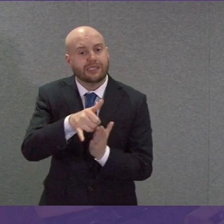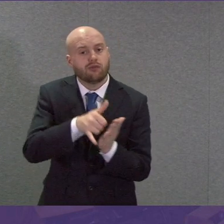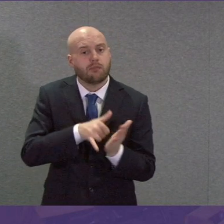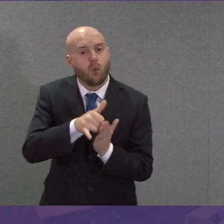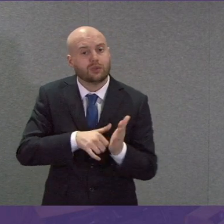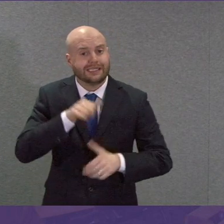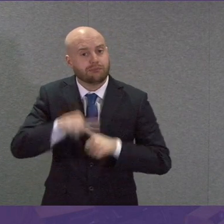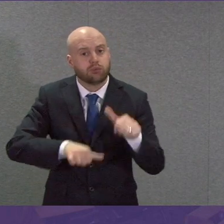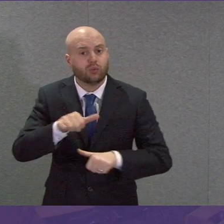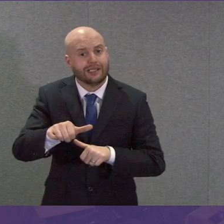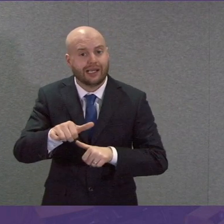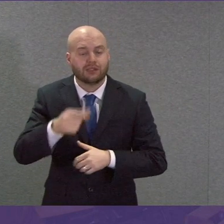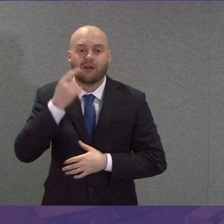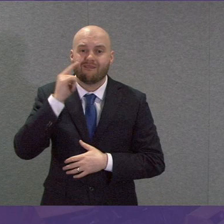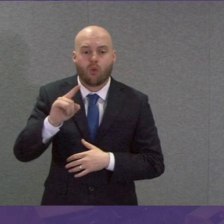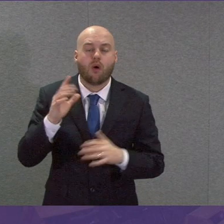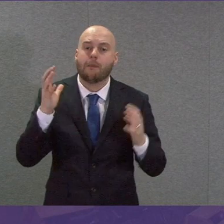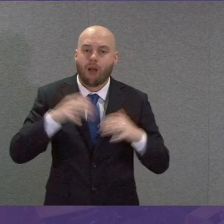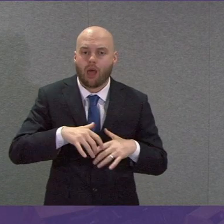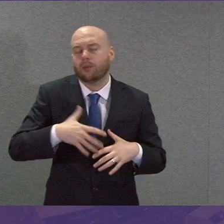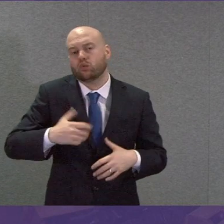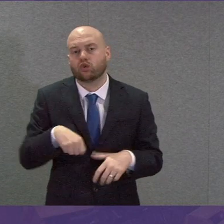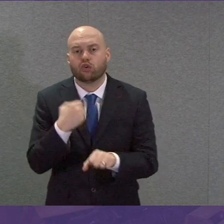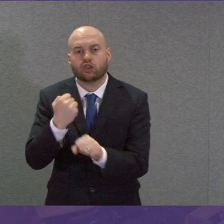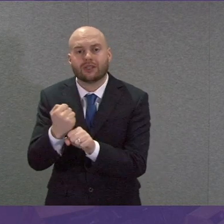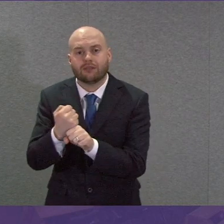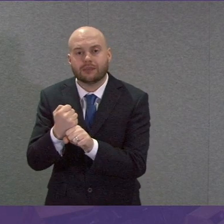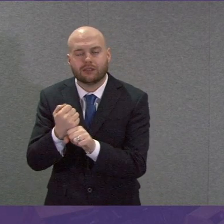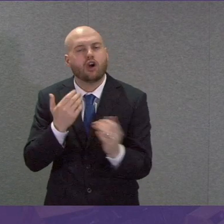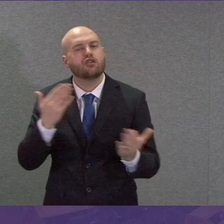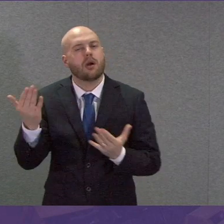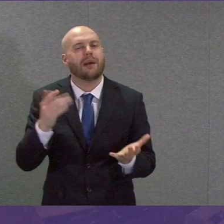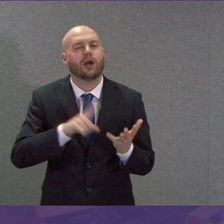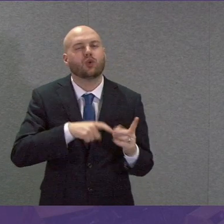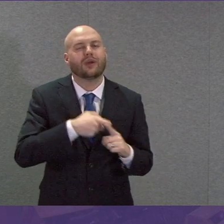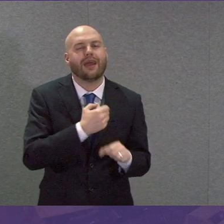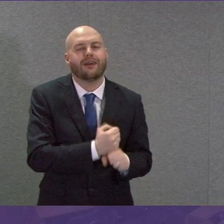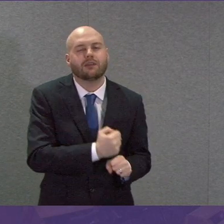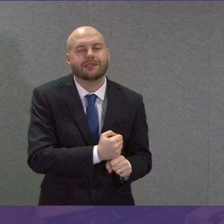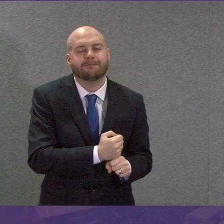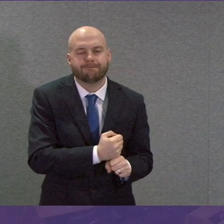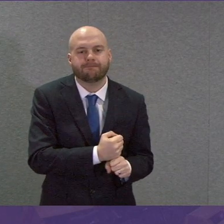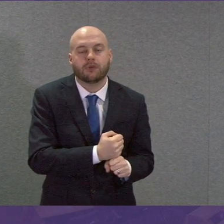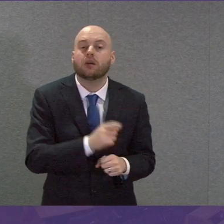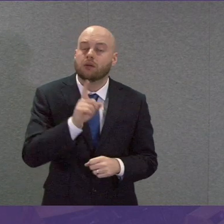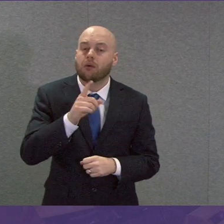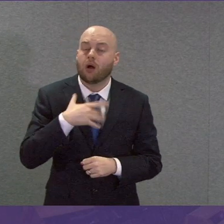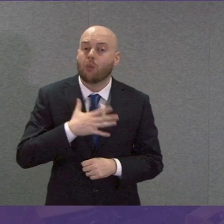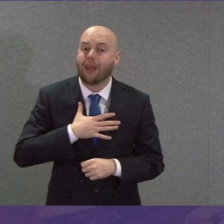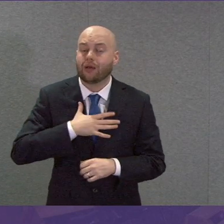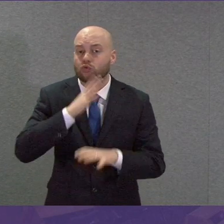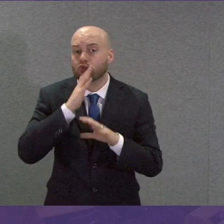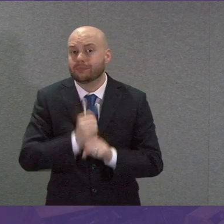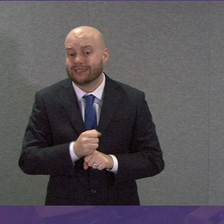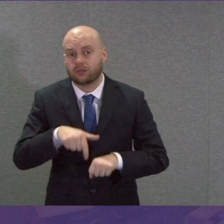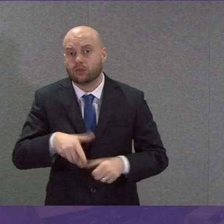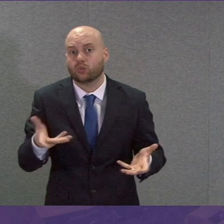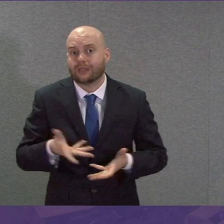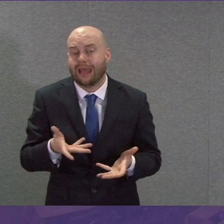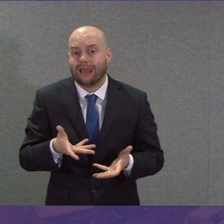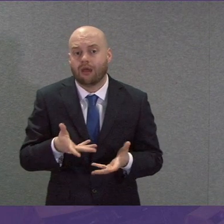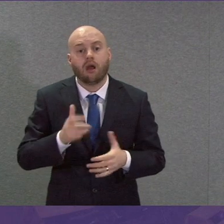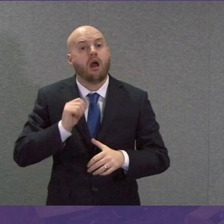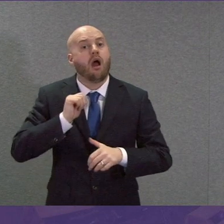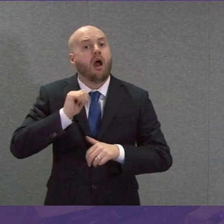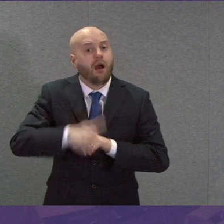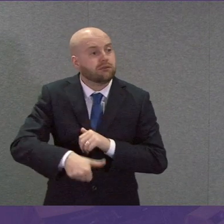and the Scottish Government in the legislation, though there is for the UK Government. However, I want to make a commitment here today that we will institute, after